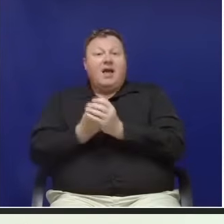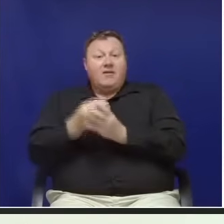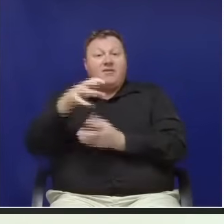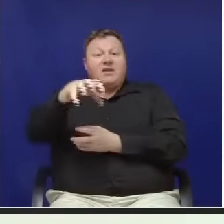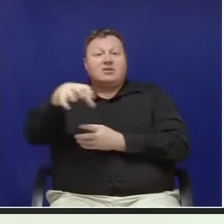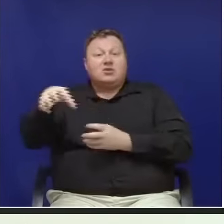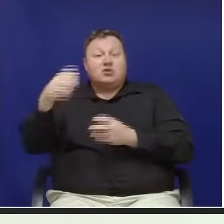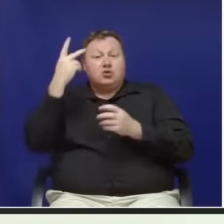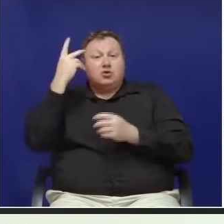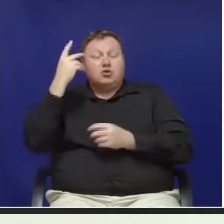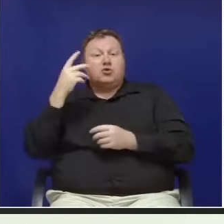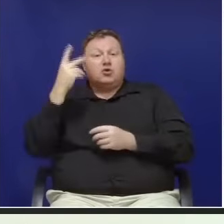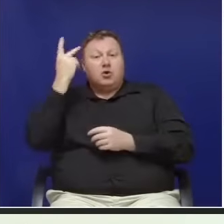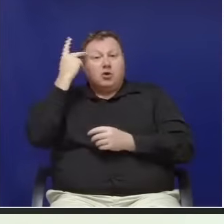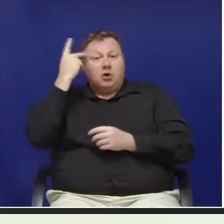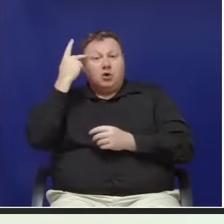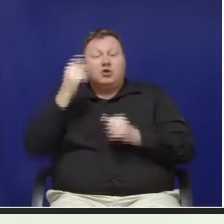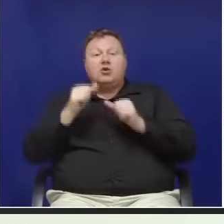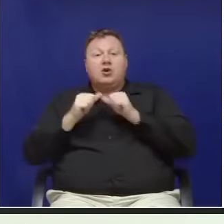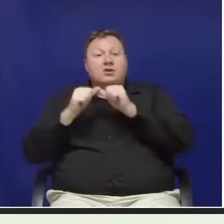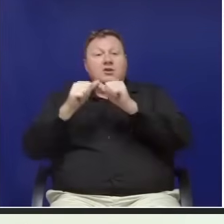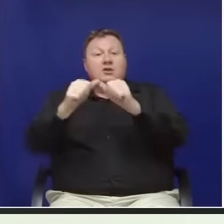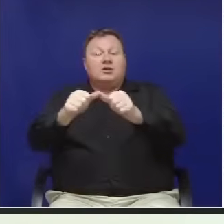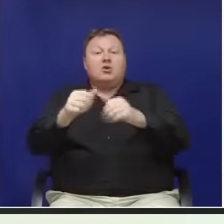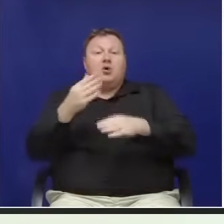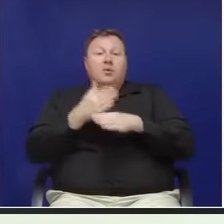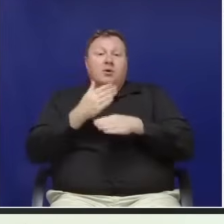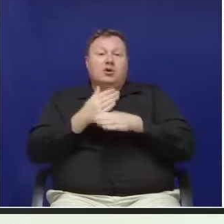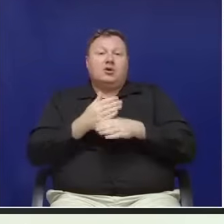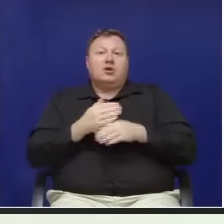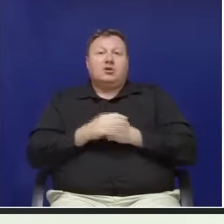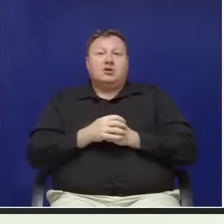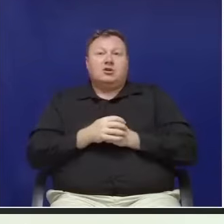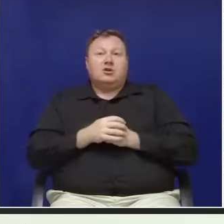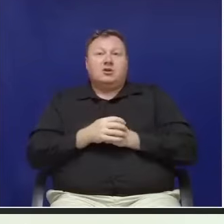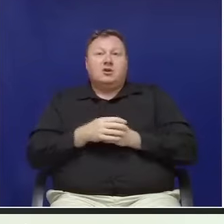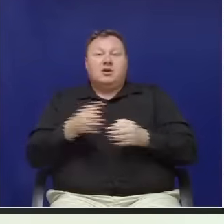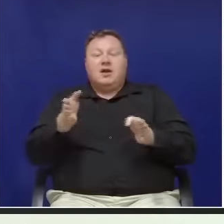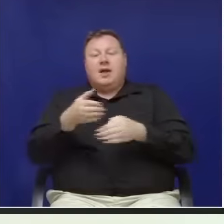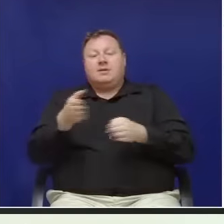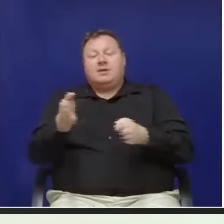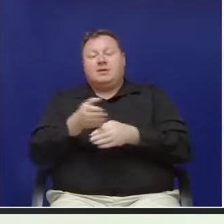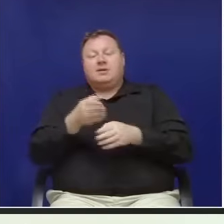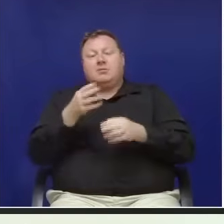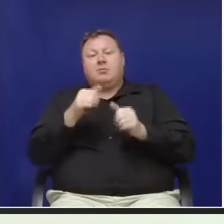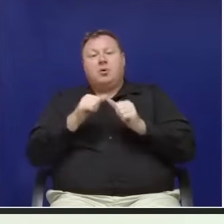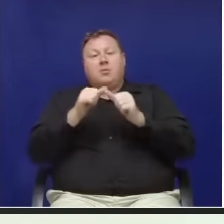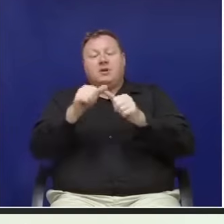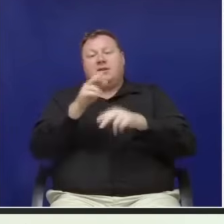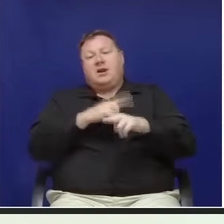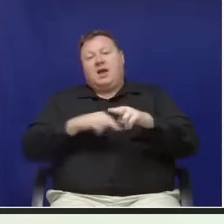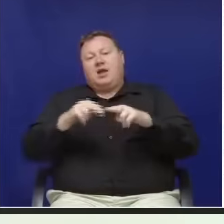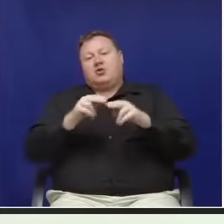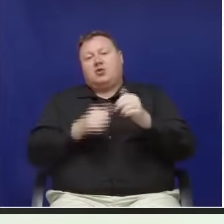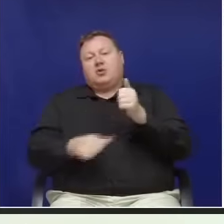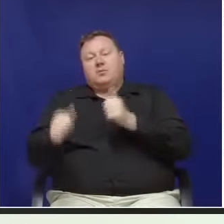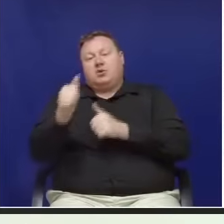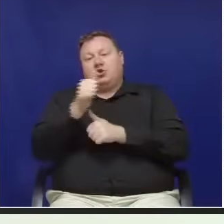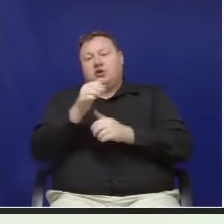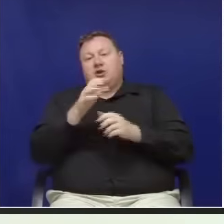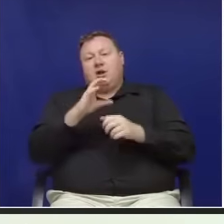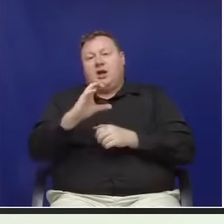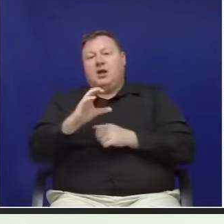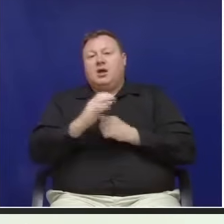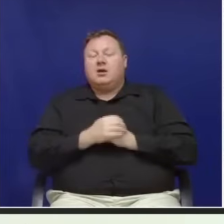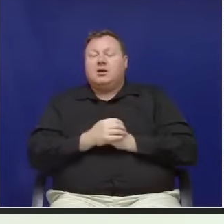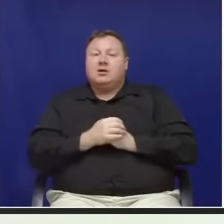ensure continuity of operations in the absence of a permanent national commissioner. Operational